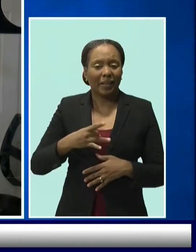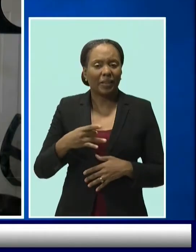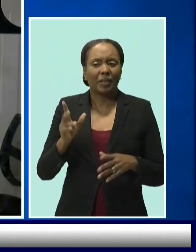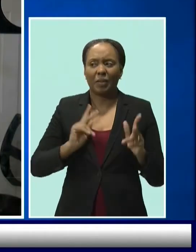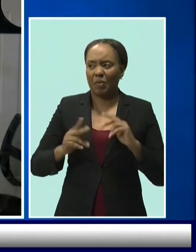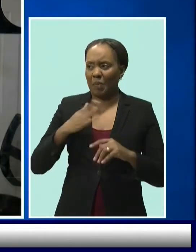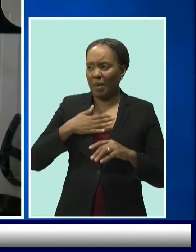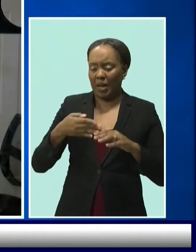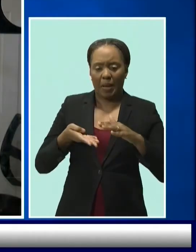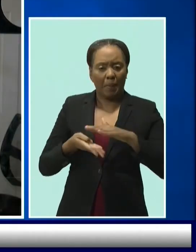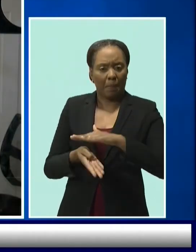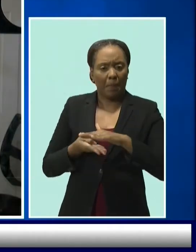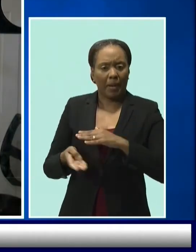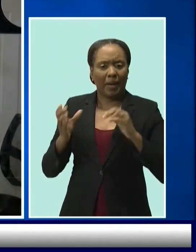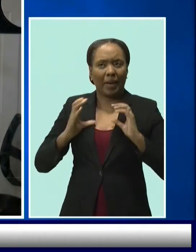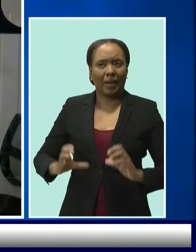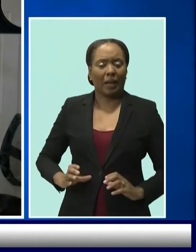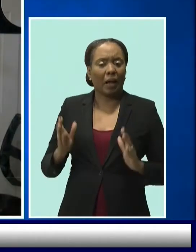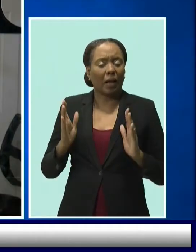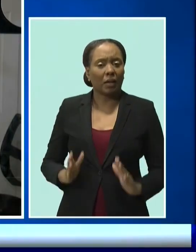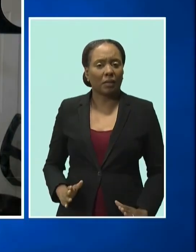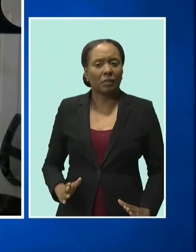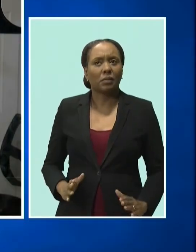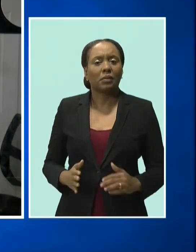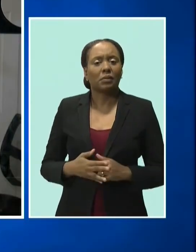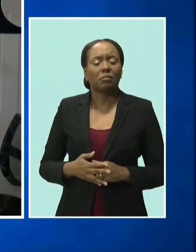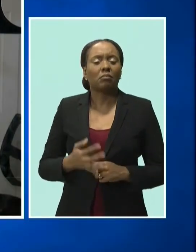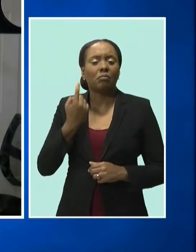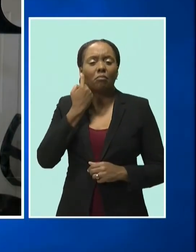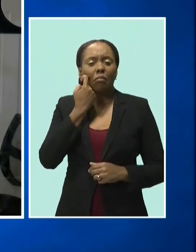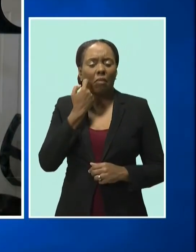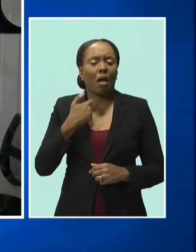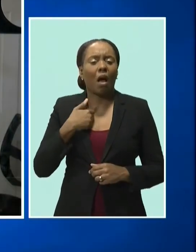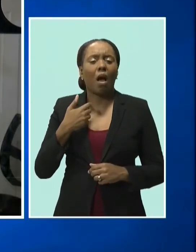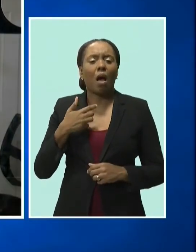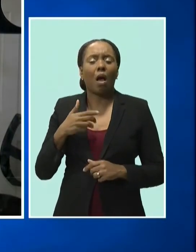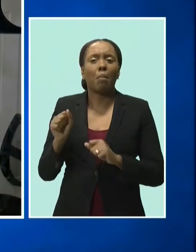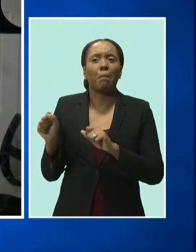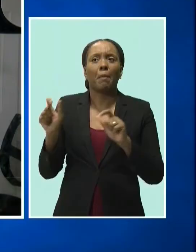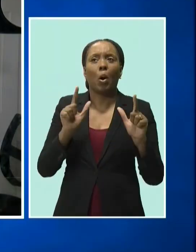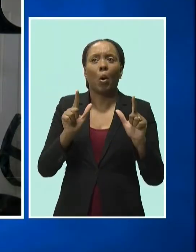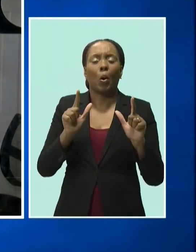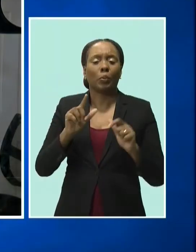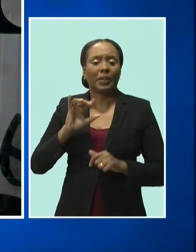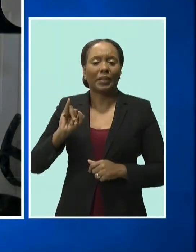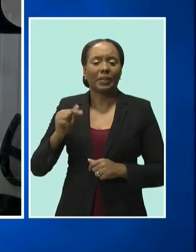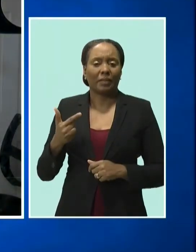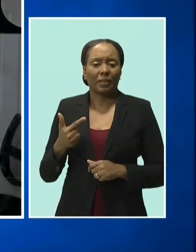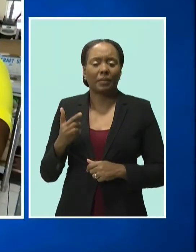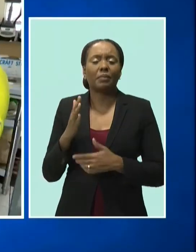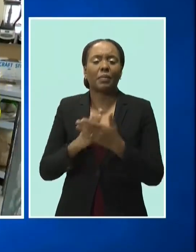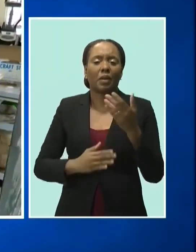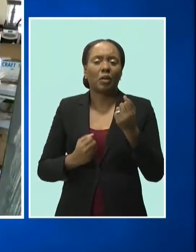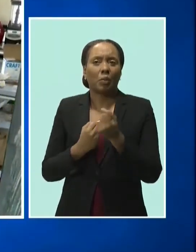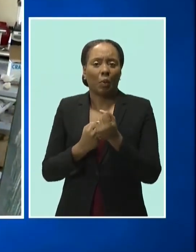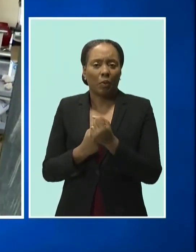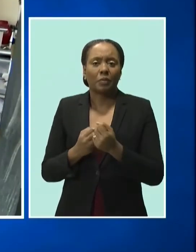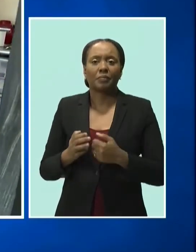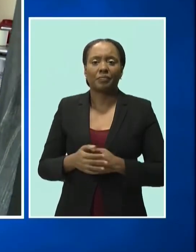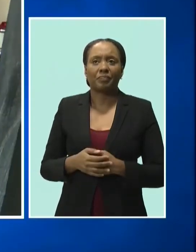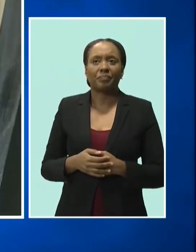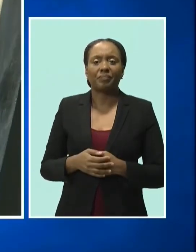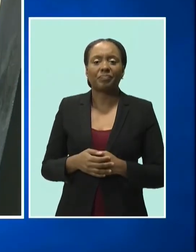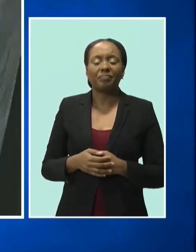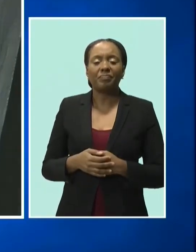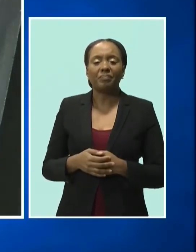at first. I recently started to put it on Instagram, and we get some support from there as well. And she told the business